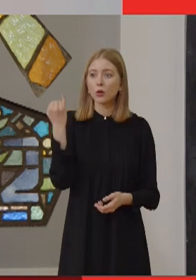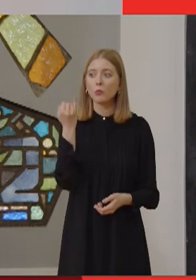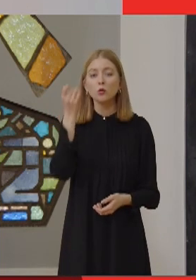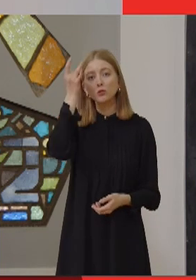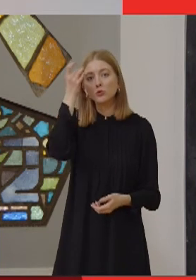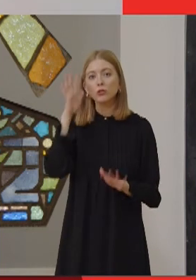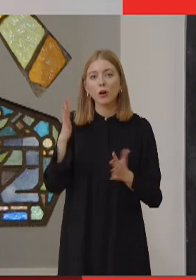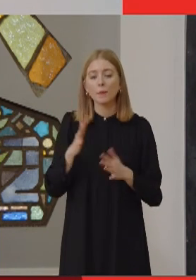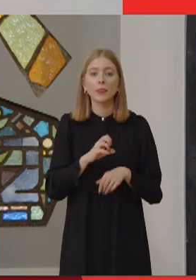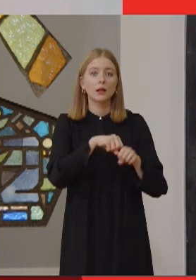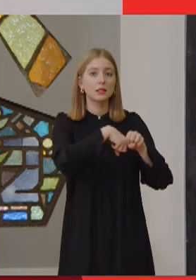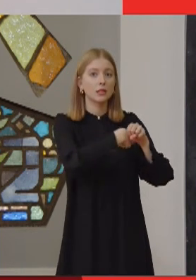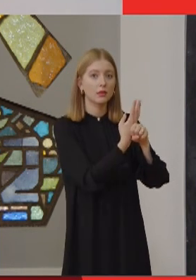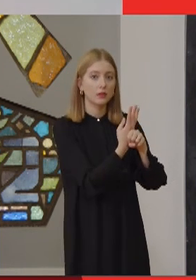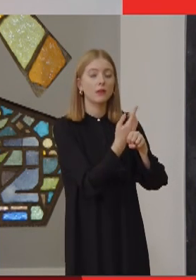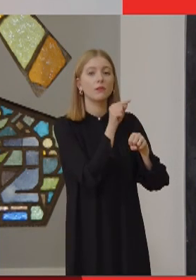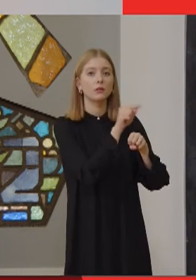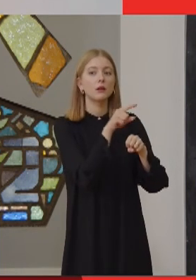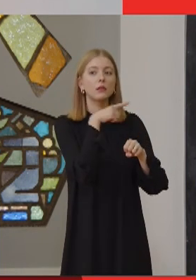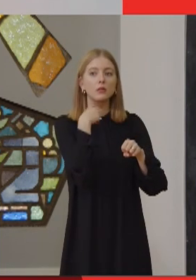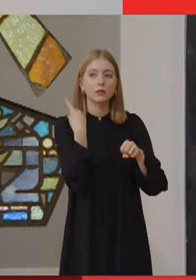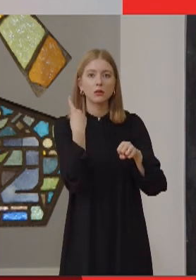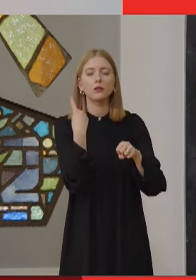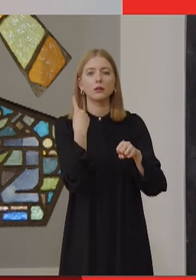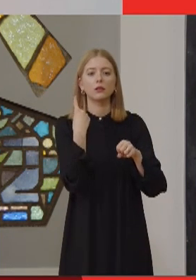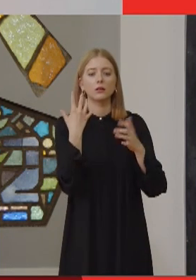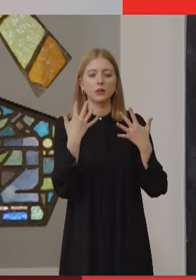I've learned recently